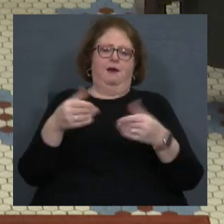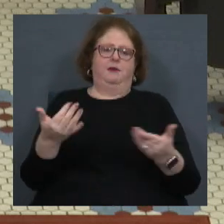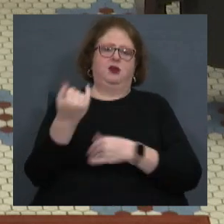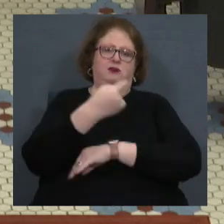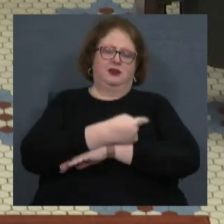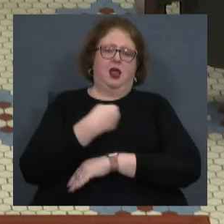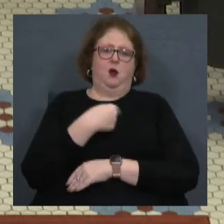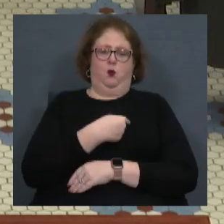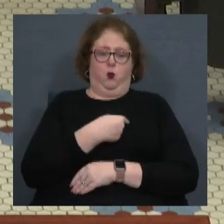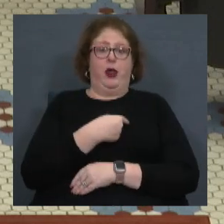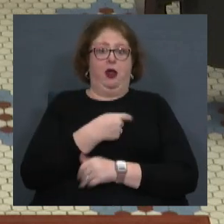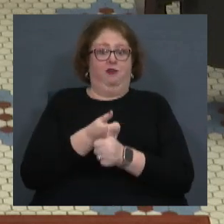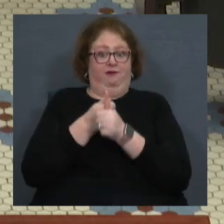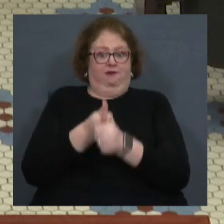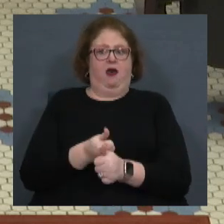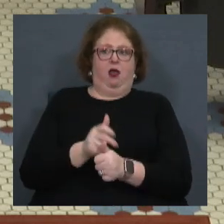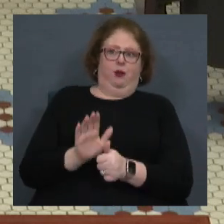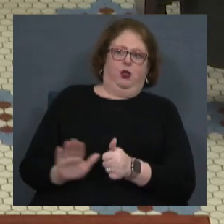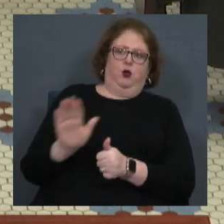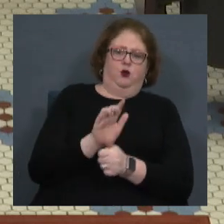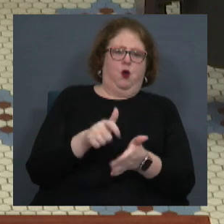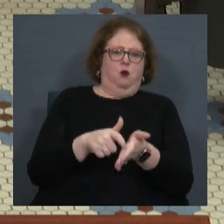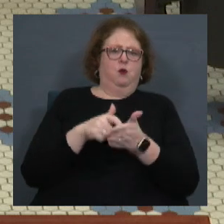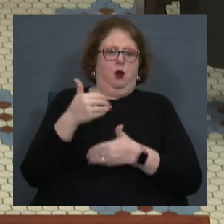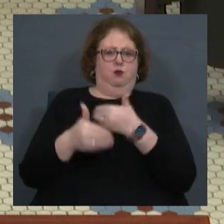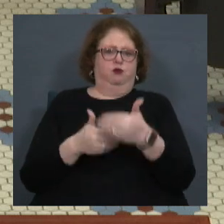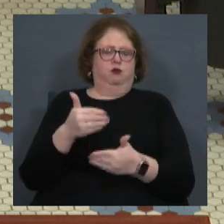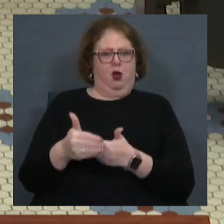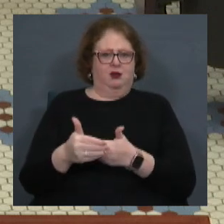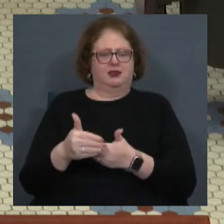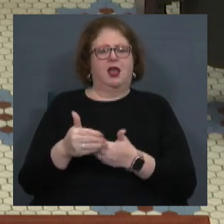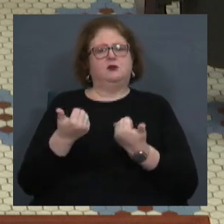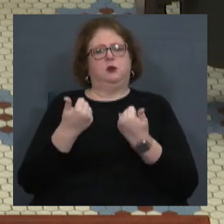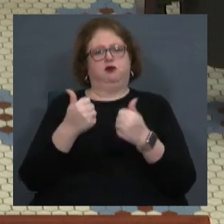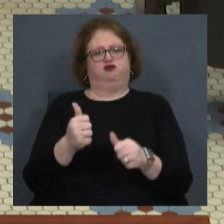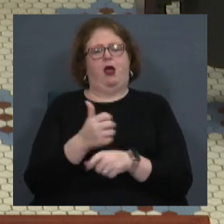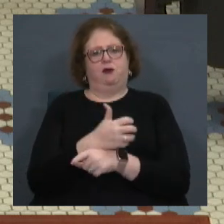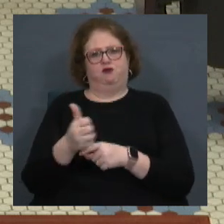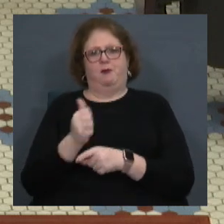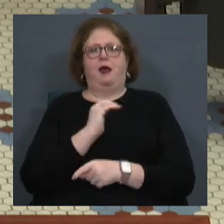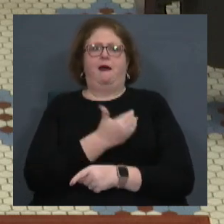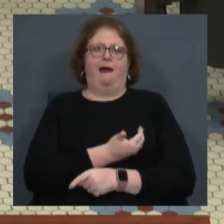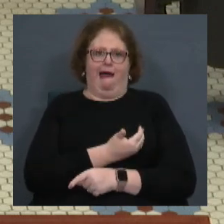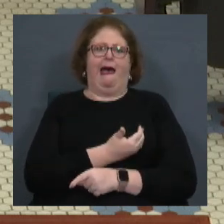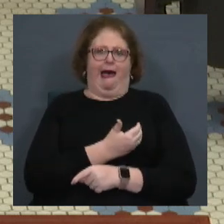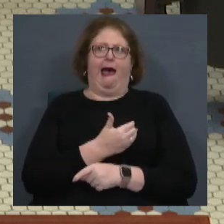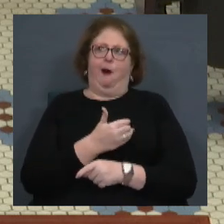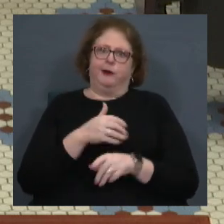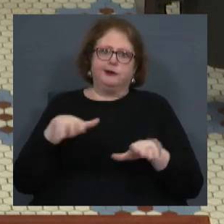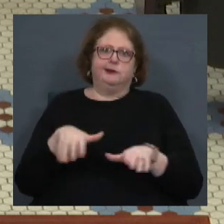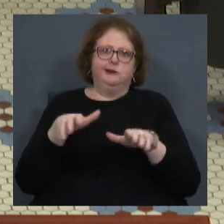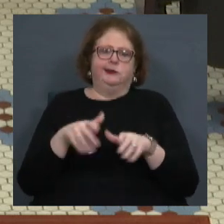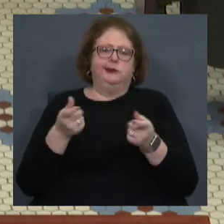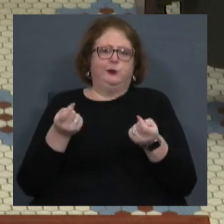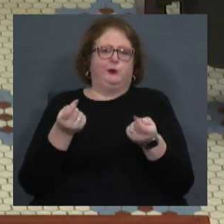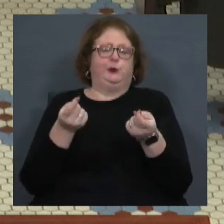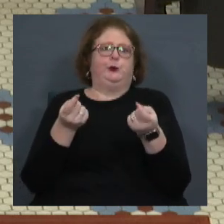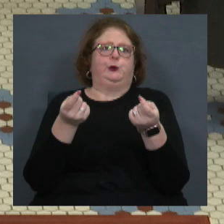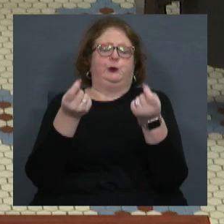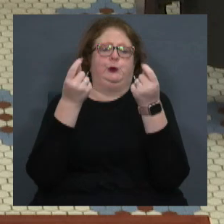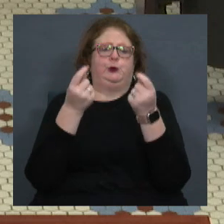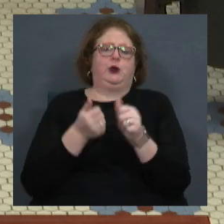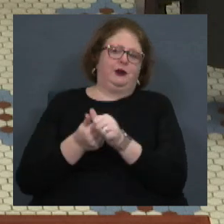faith and is necessary to exhaust our administrative remedies, and have followed this process outlined by the city